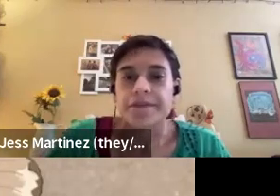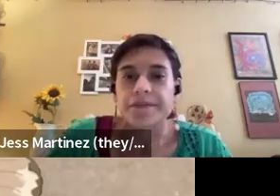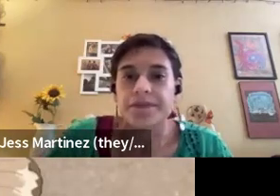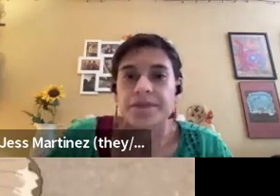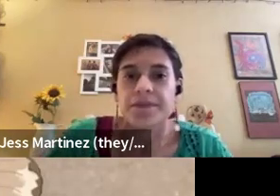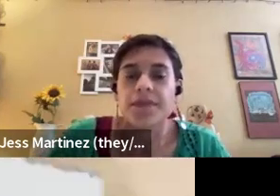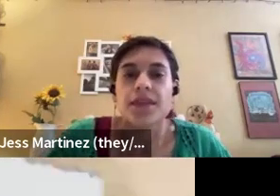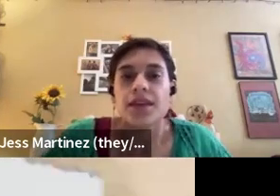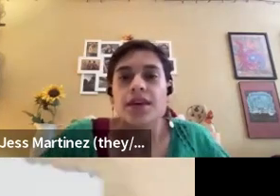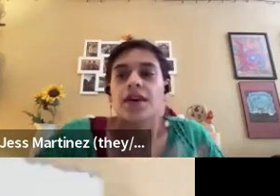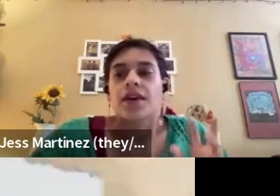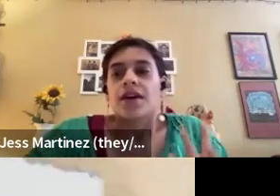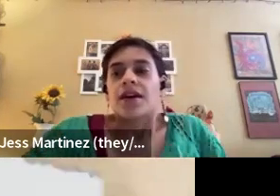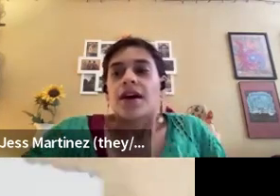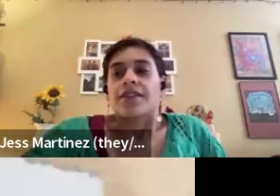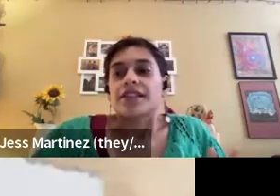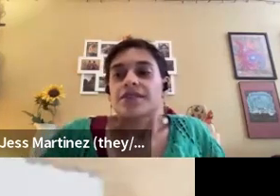video.